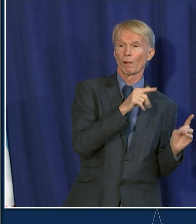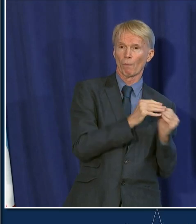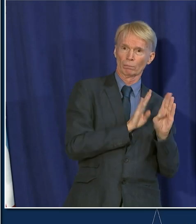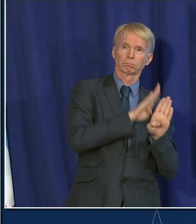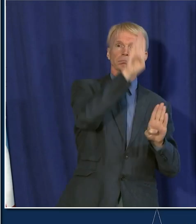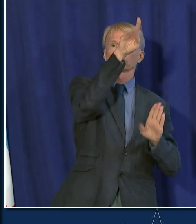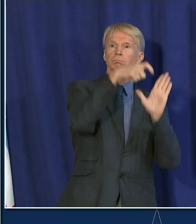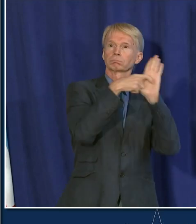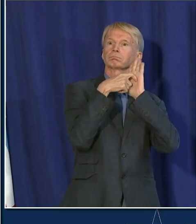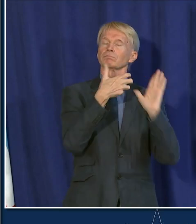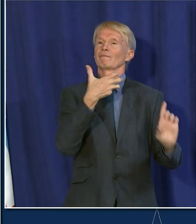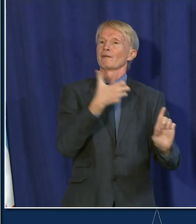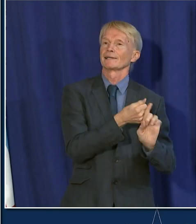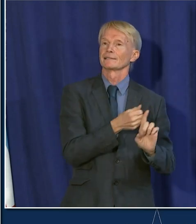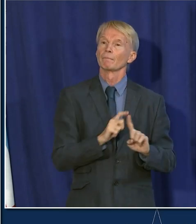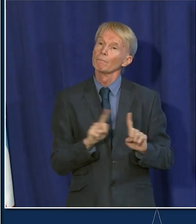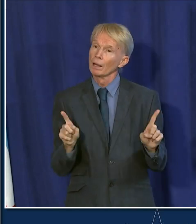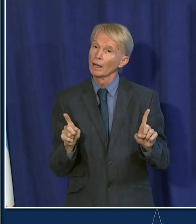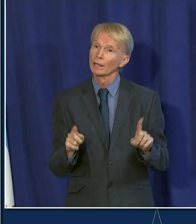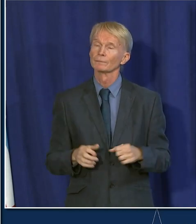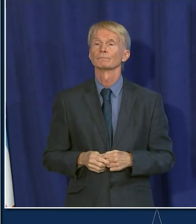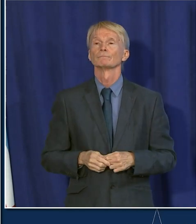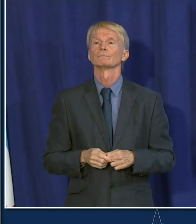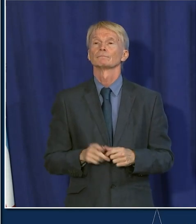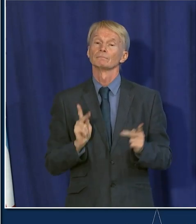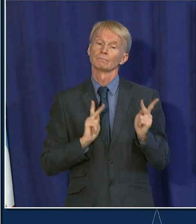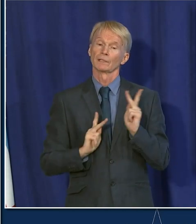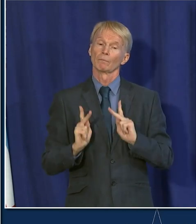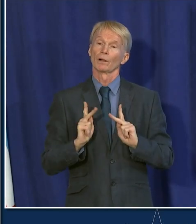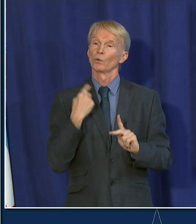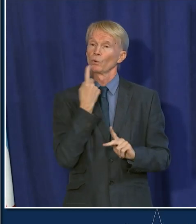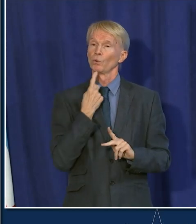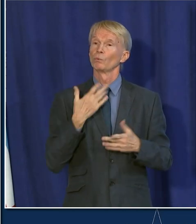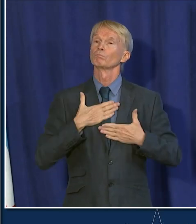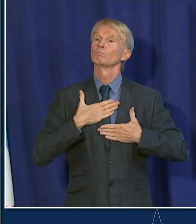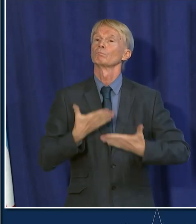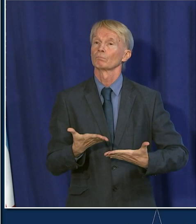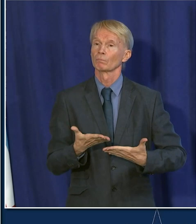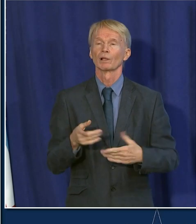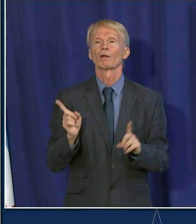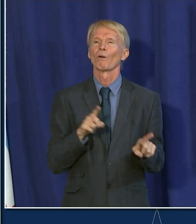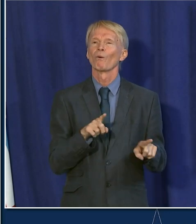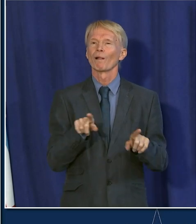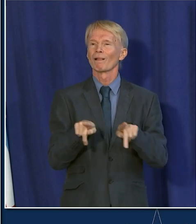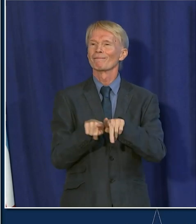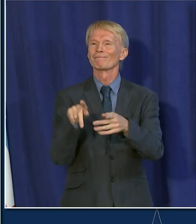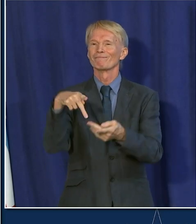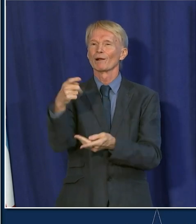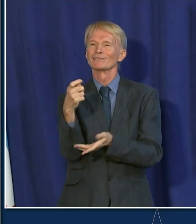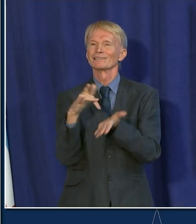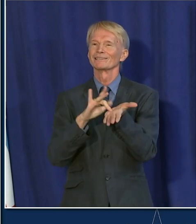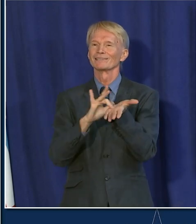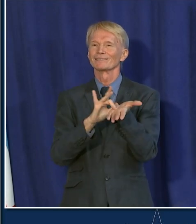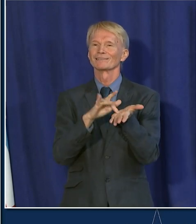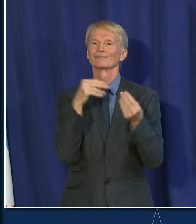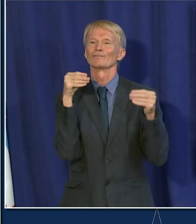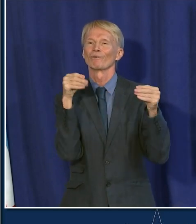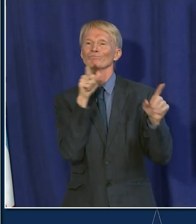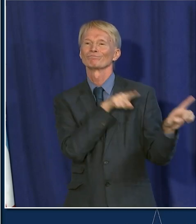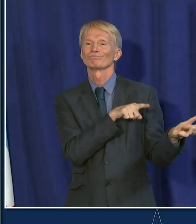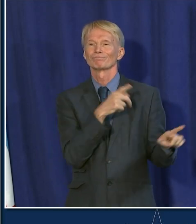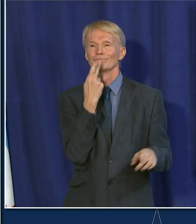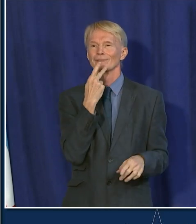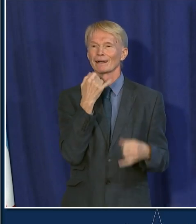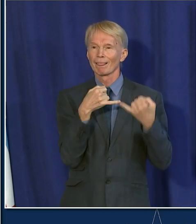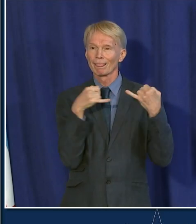out here that the majority of people getting vaccinated are getting vaccinated in pharmacies. That's that pink line, the pink